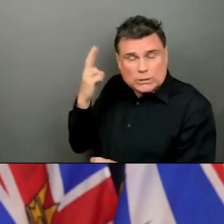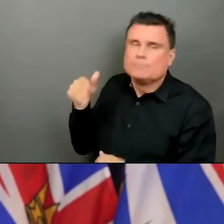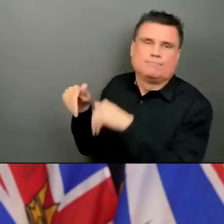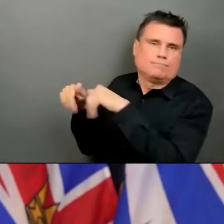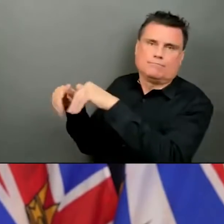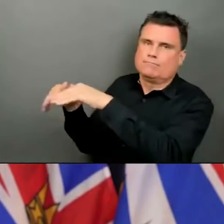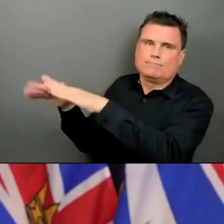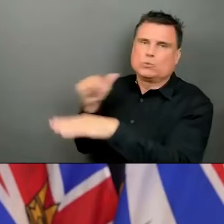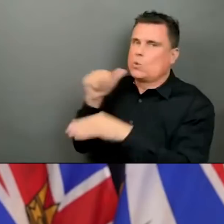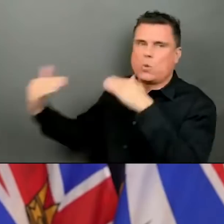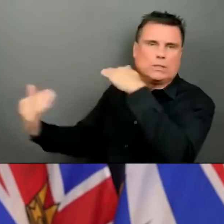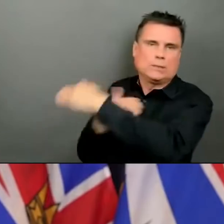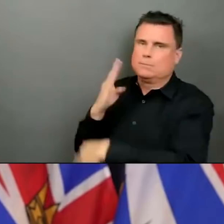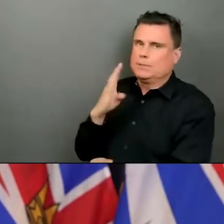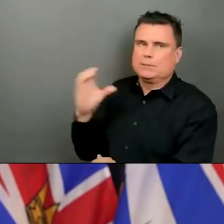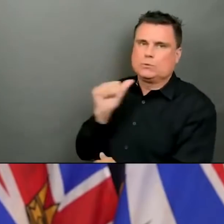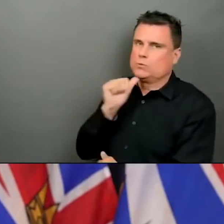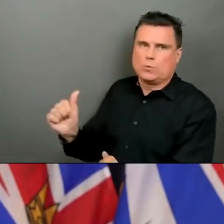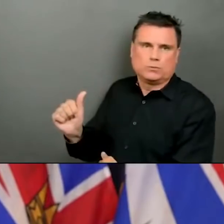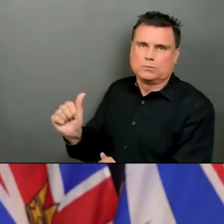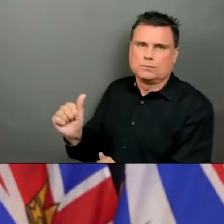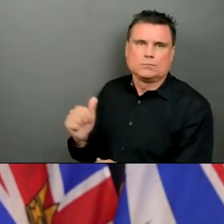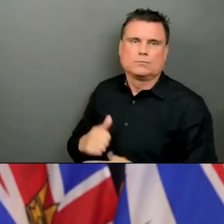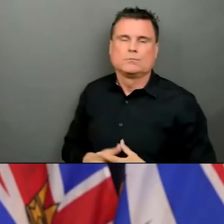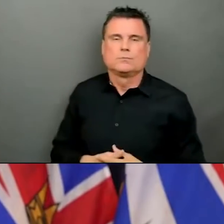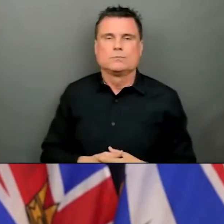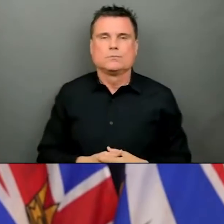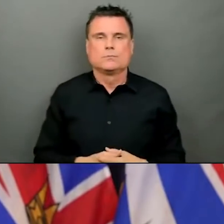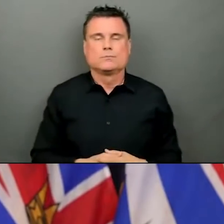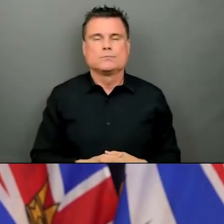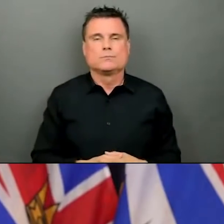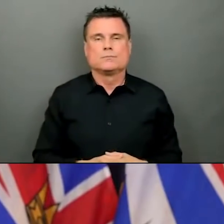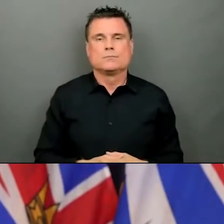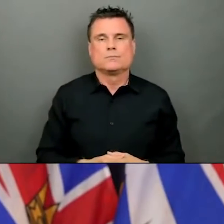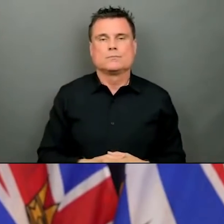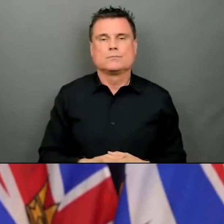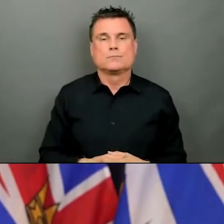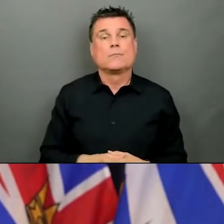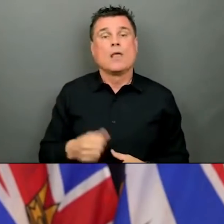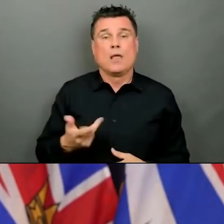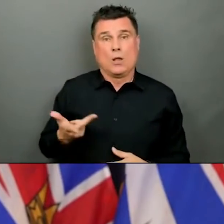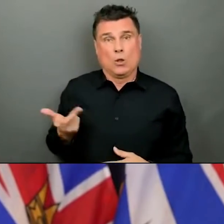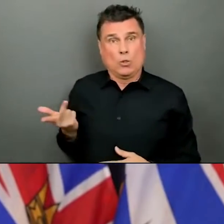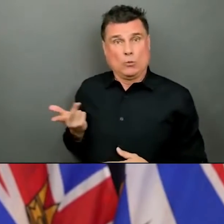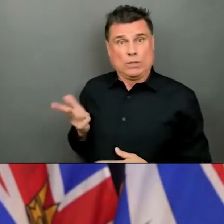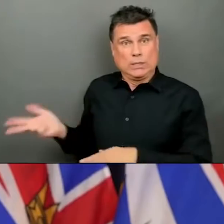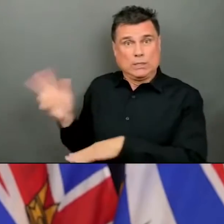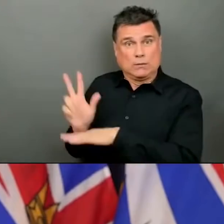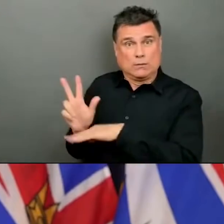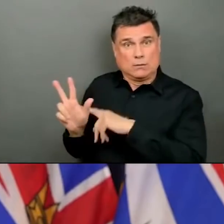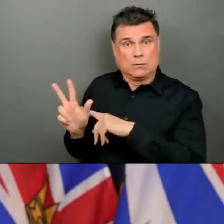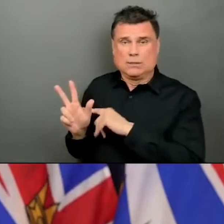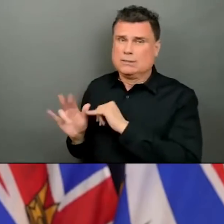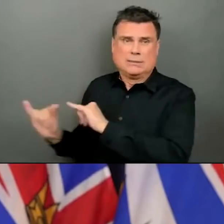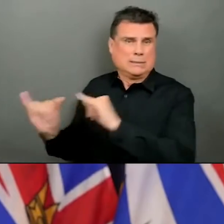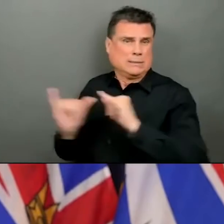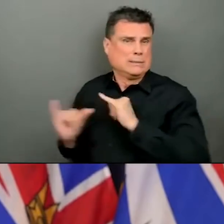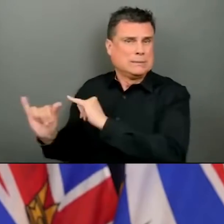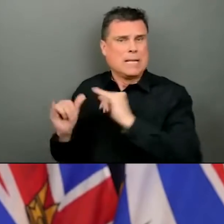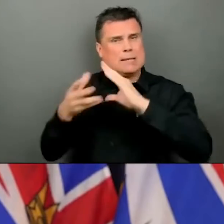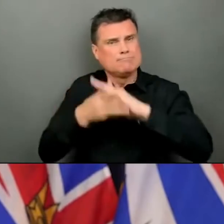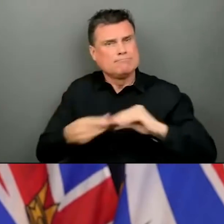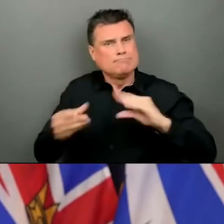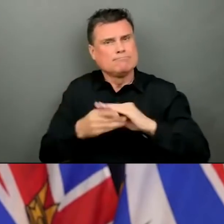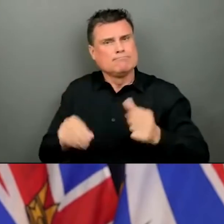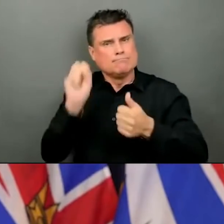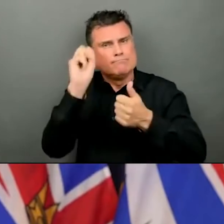to their citizens, stay home. Dr. Henry, Minister Dix, and myself have been saying that since September. And I'm grateful that